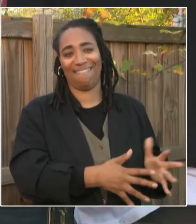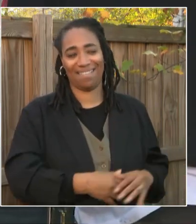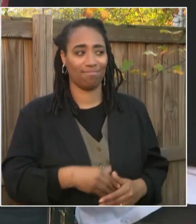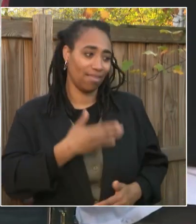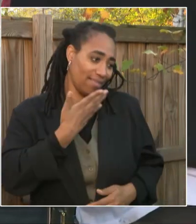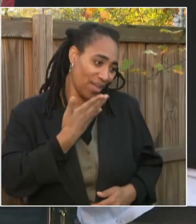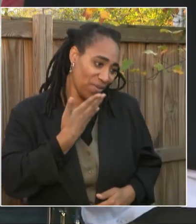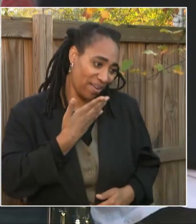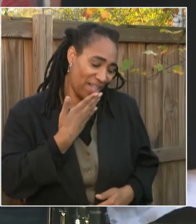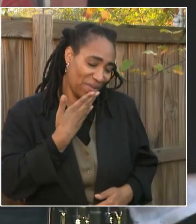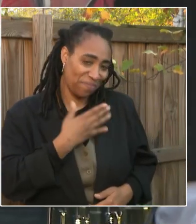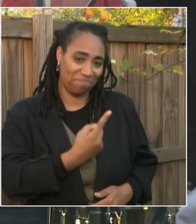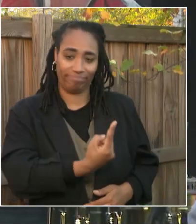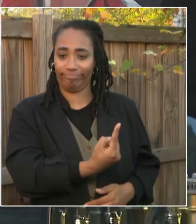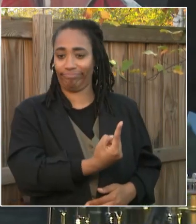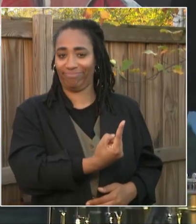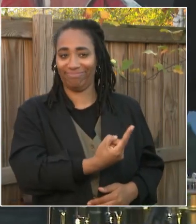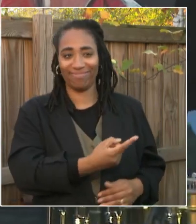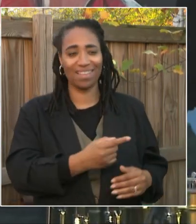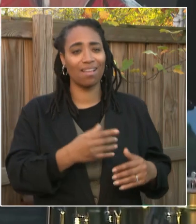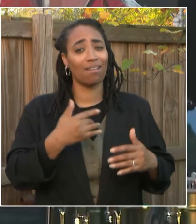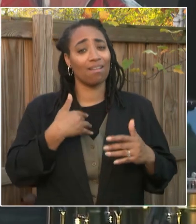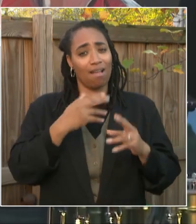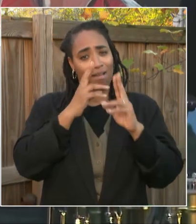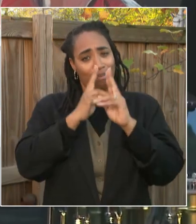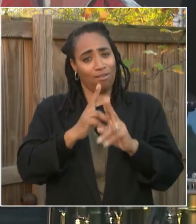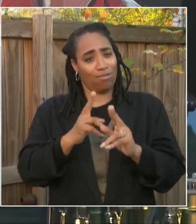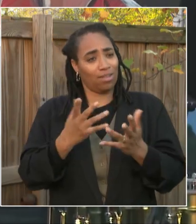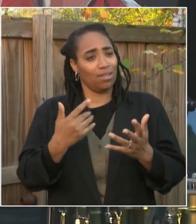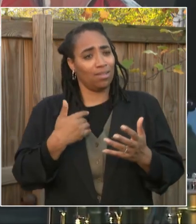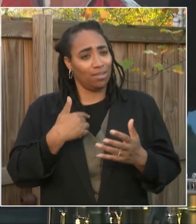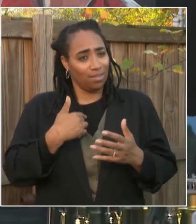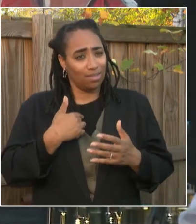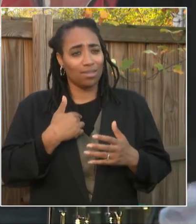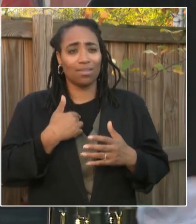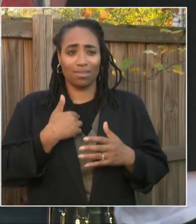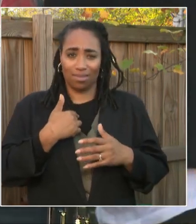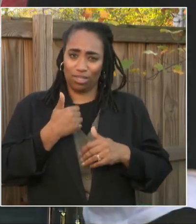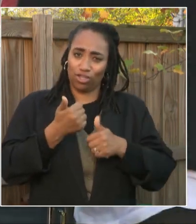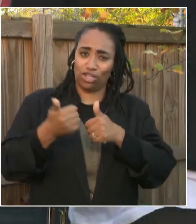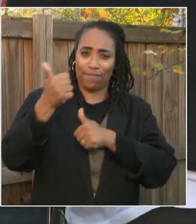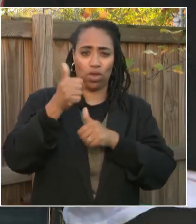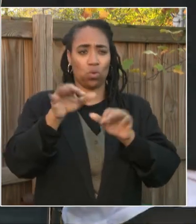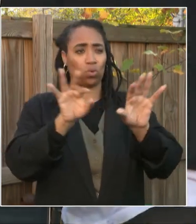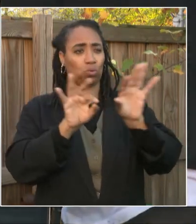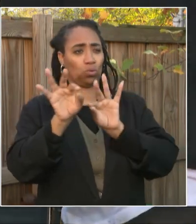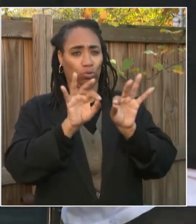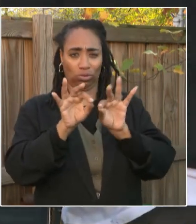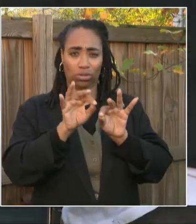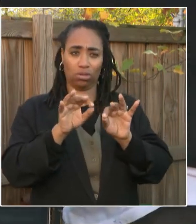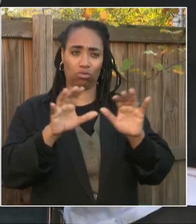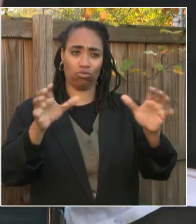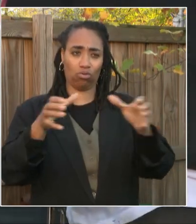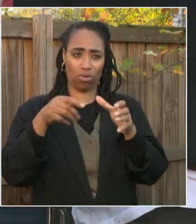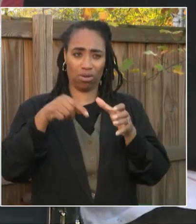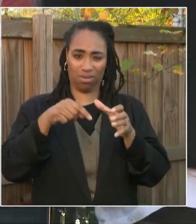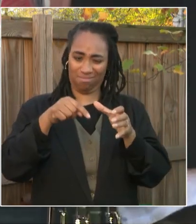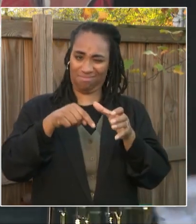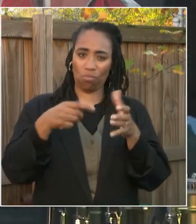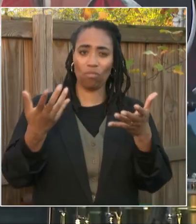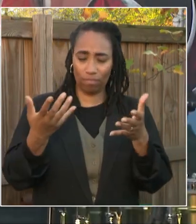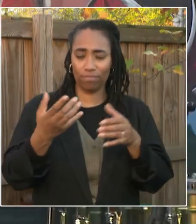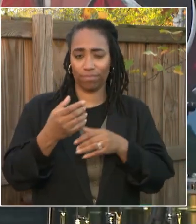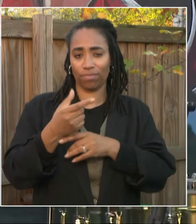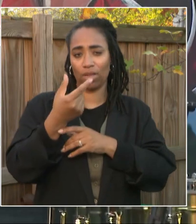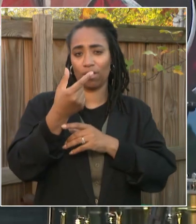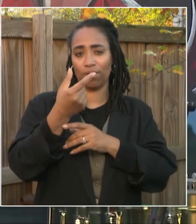of the Go-Go Museum. When I was doing my PhD on go-go music many years ago, my daughter Maven, who's